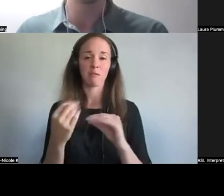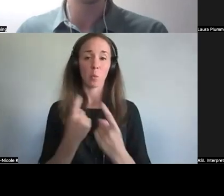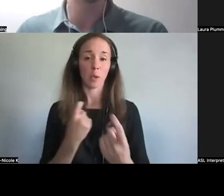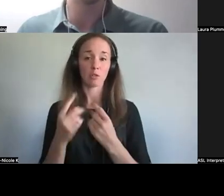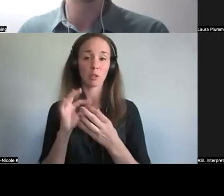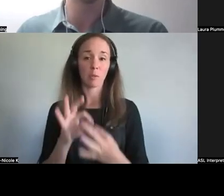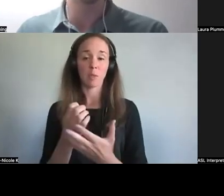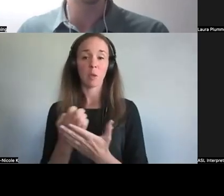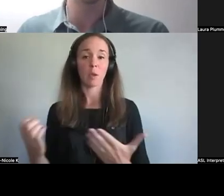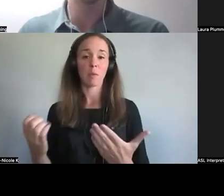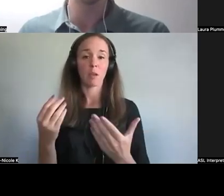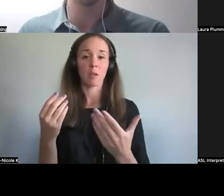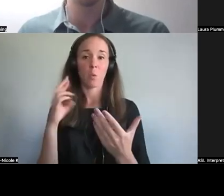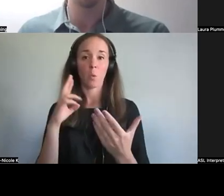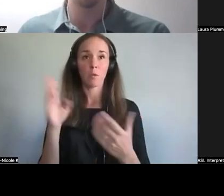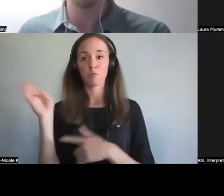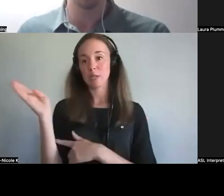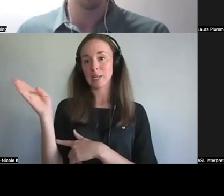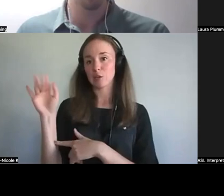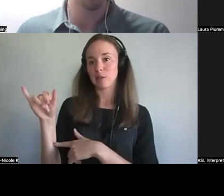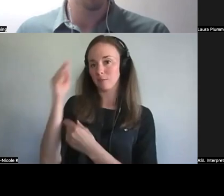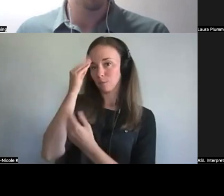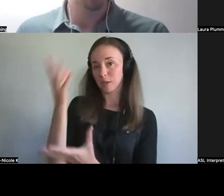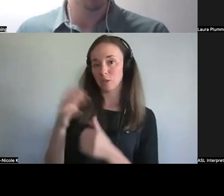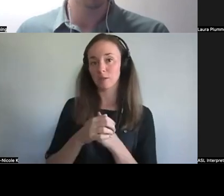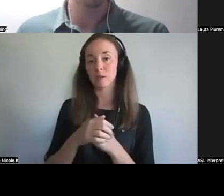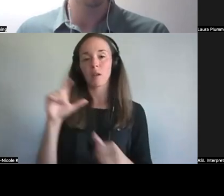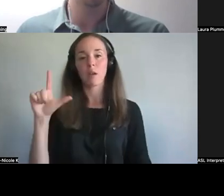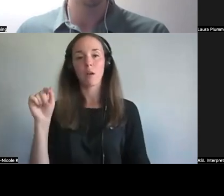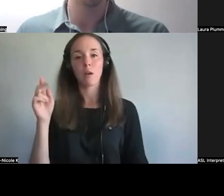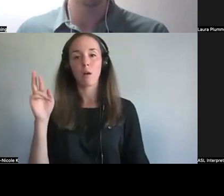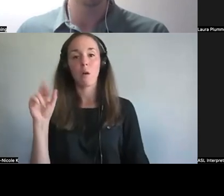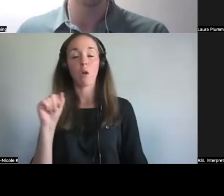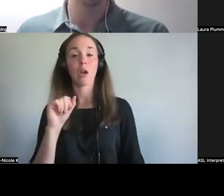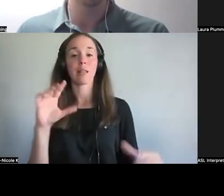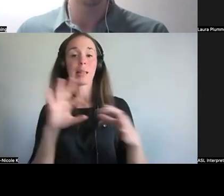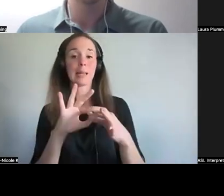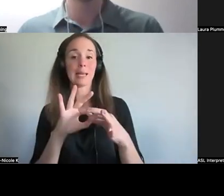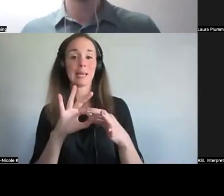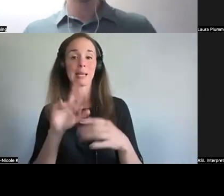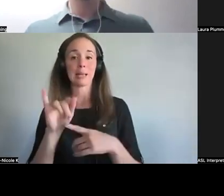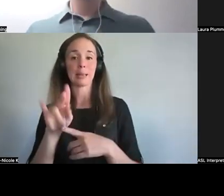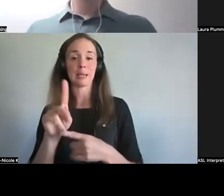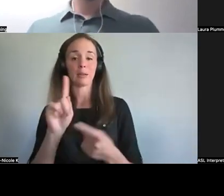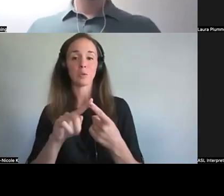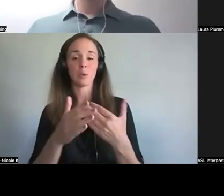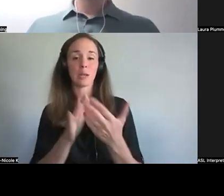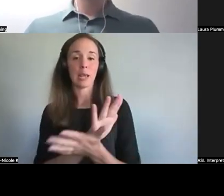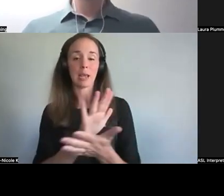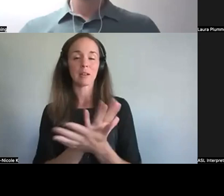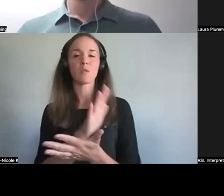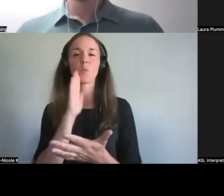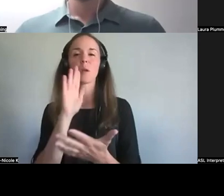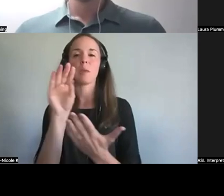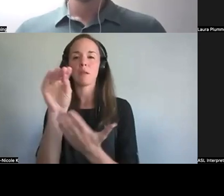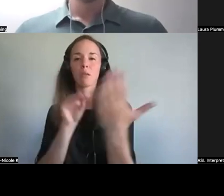the information in the presentation. Perfect. And the link to the handouts will be included in at the end of the survey